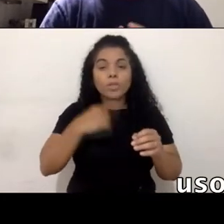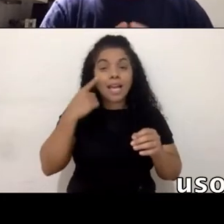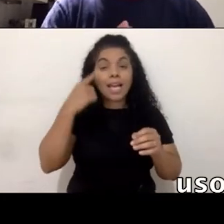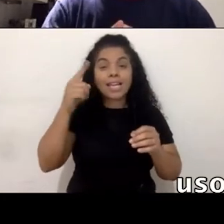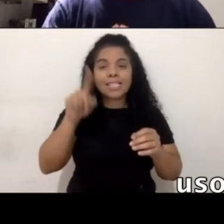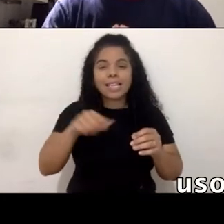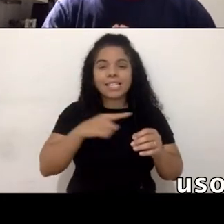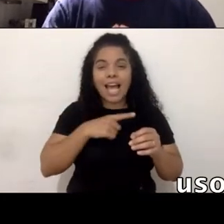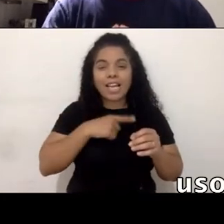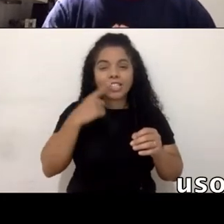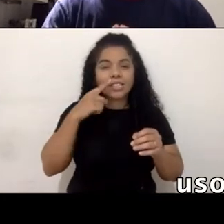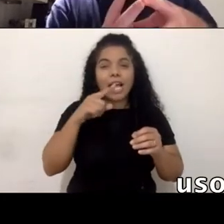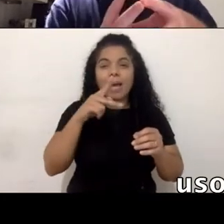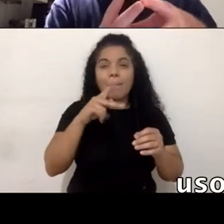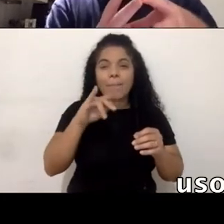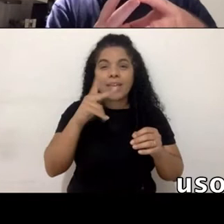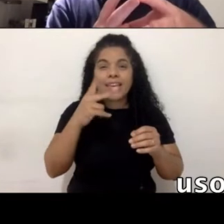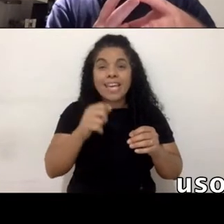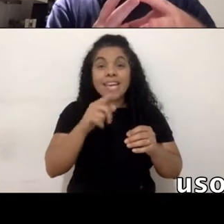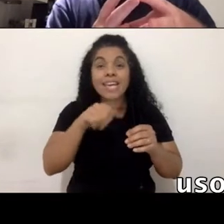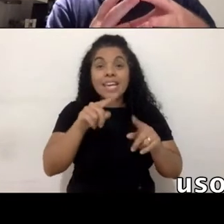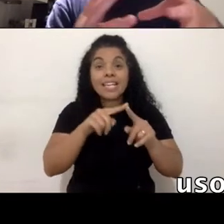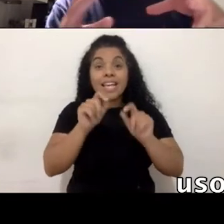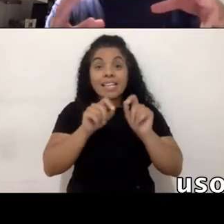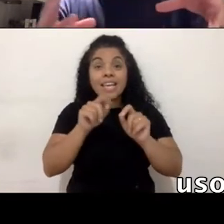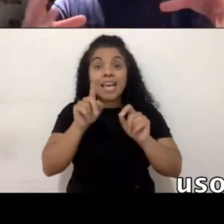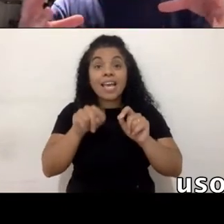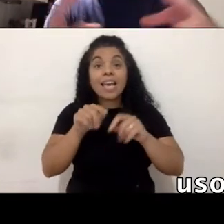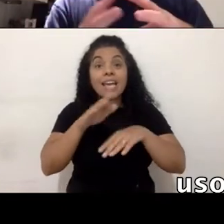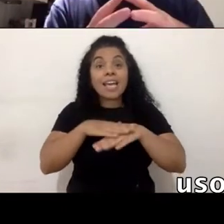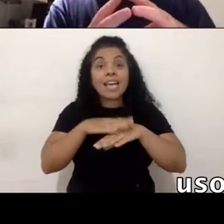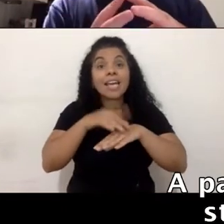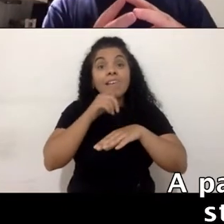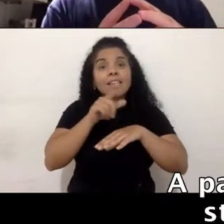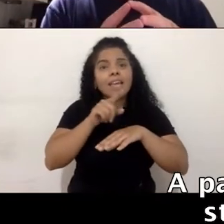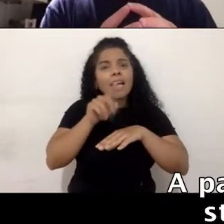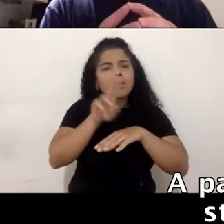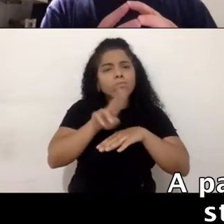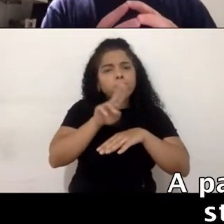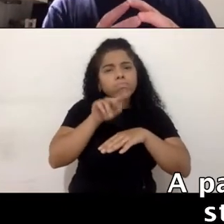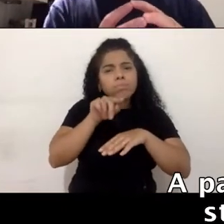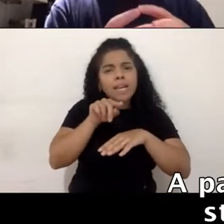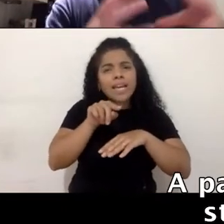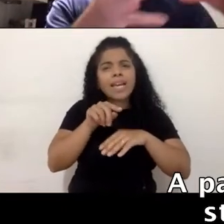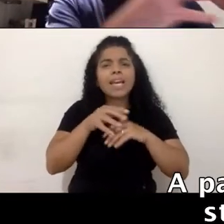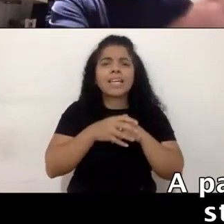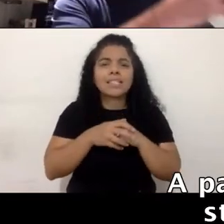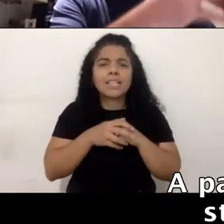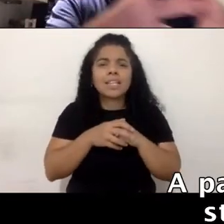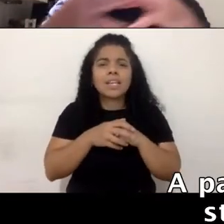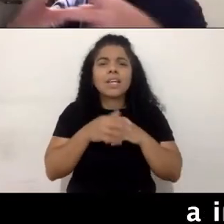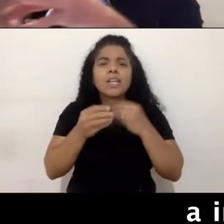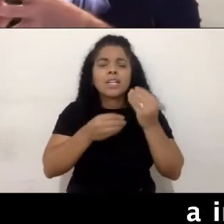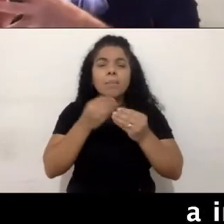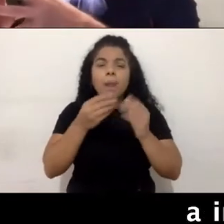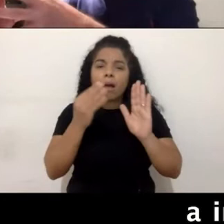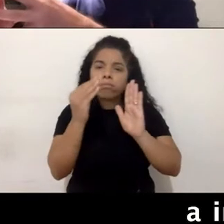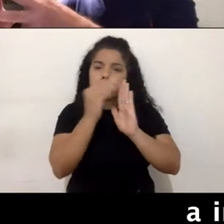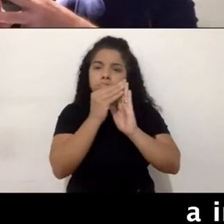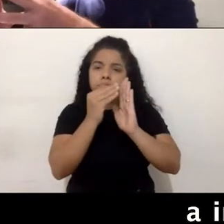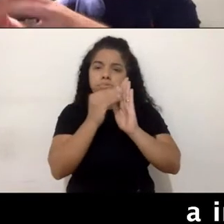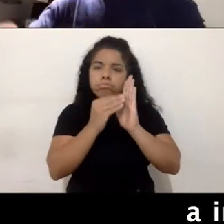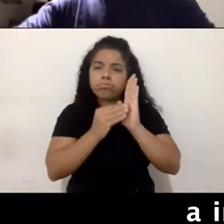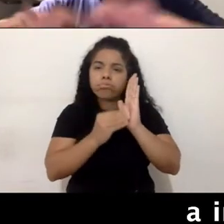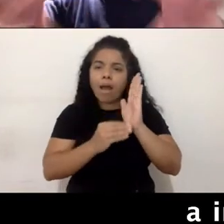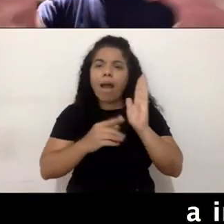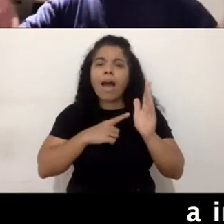the unit that we use of composing our architectures from, that we look at what different stacks we create, that we need to create, how to